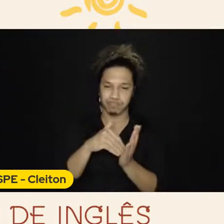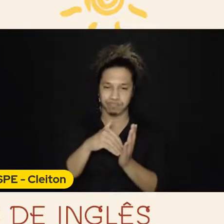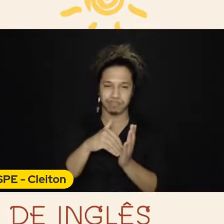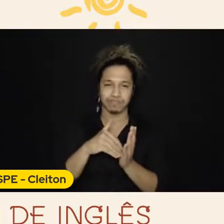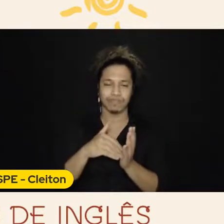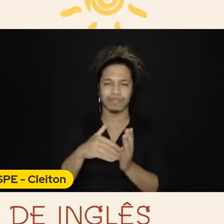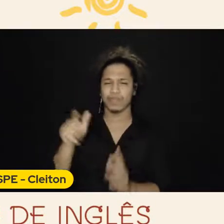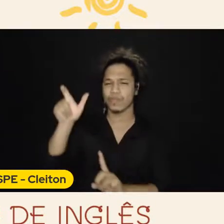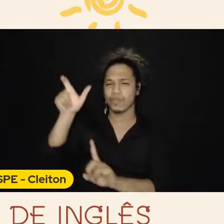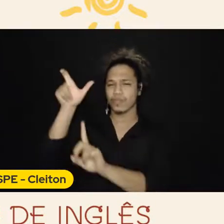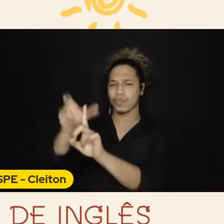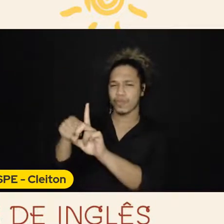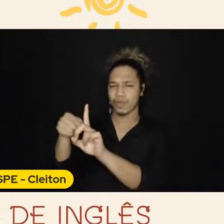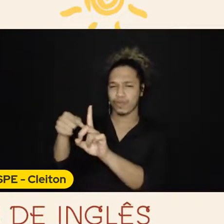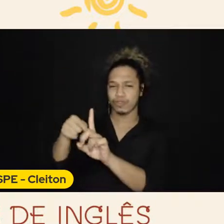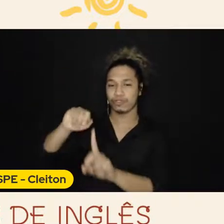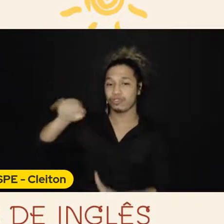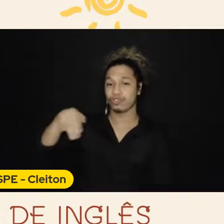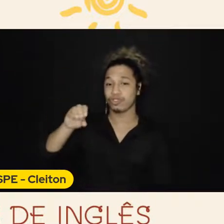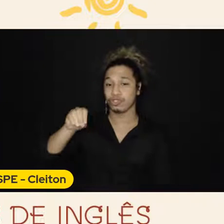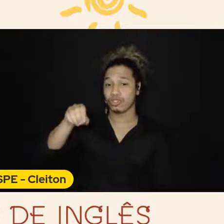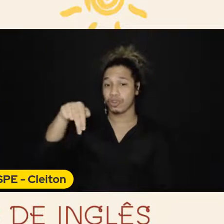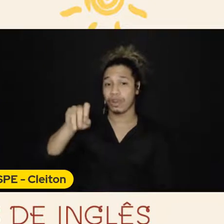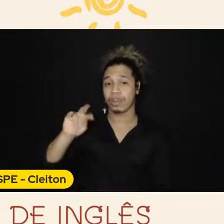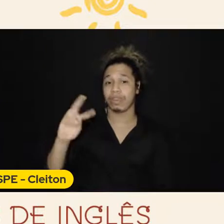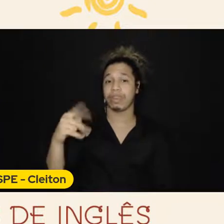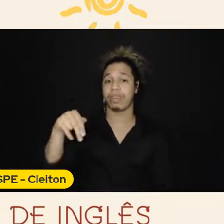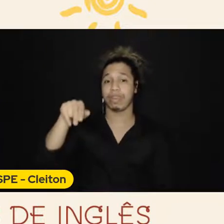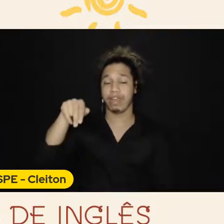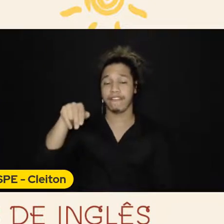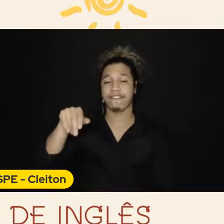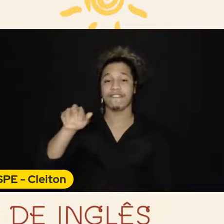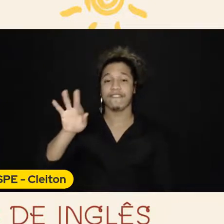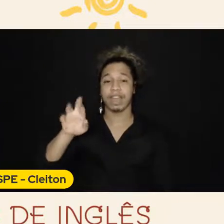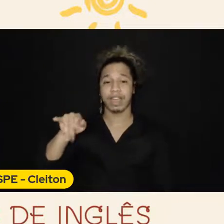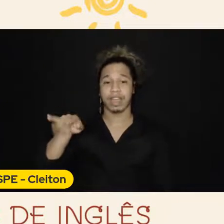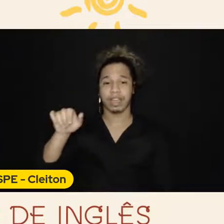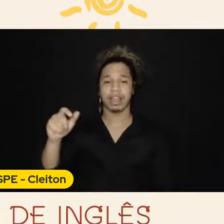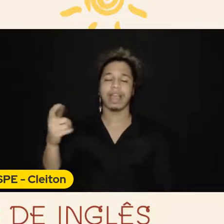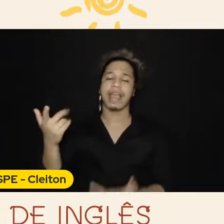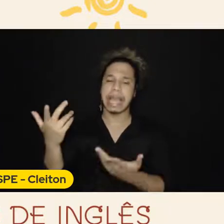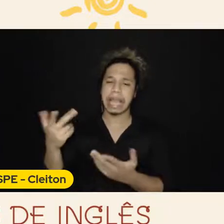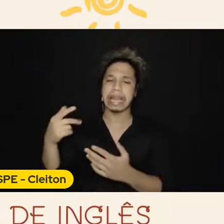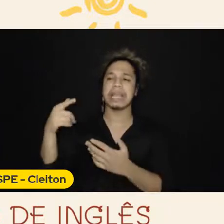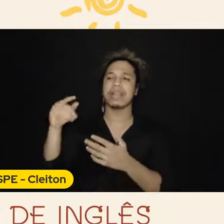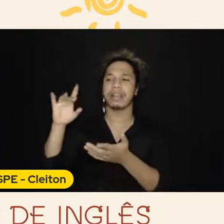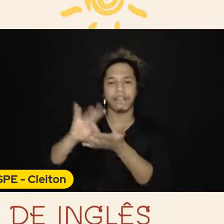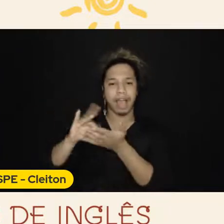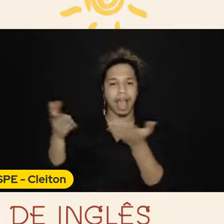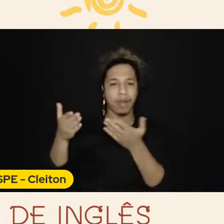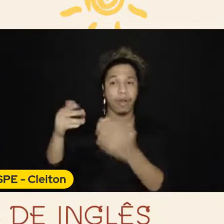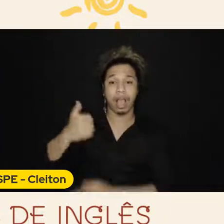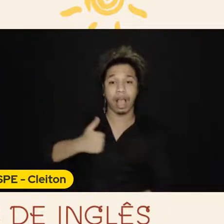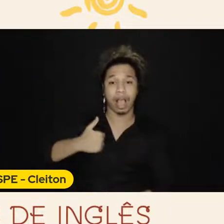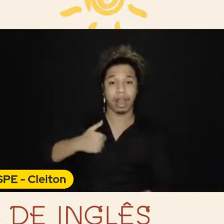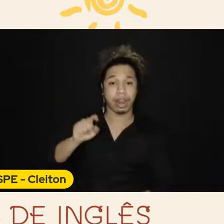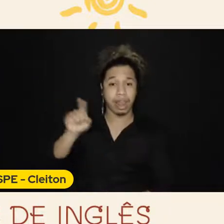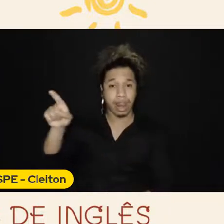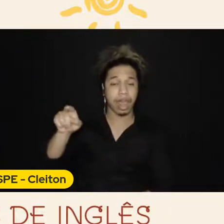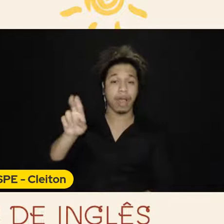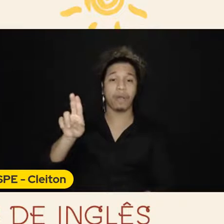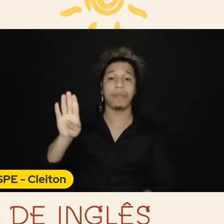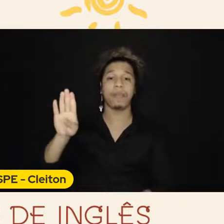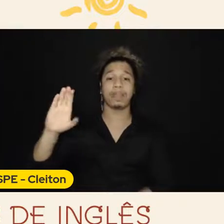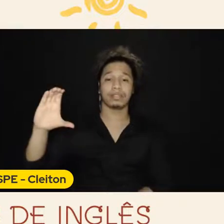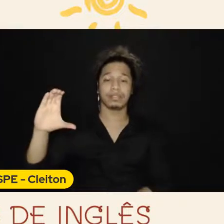Jonathan Ferreira, an English teacher who is taking his PhD at University of British Columbia in